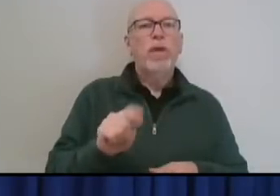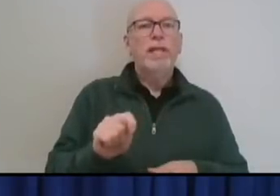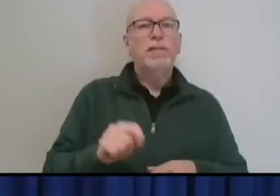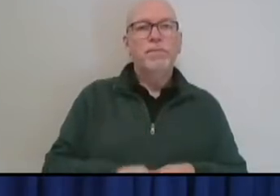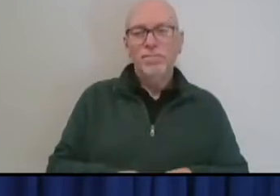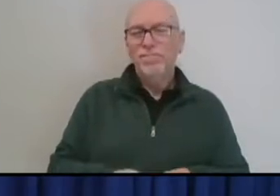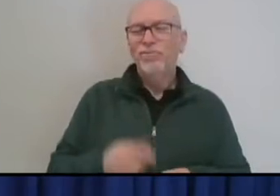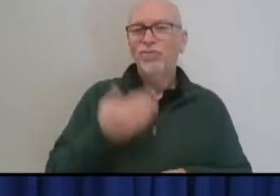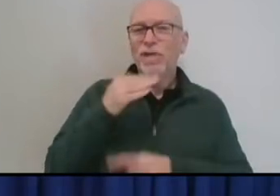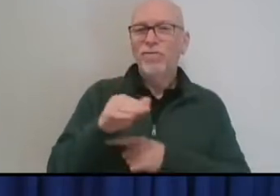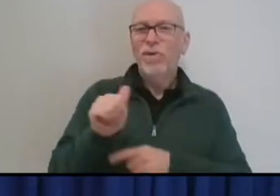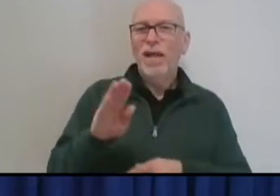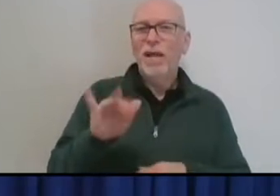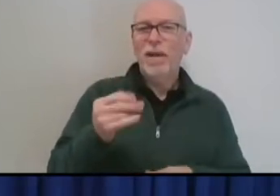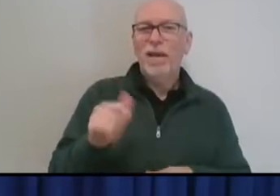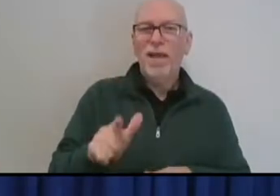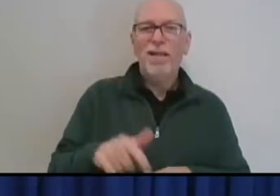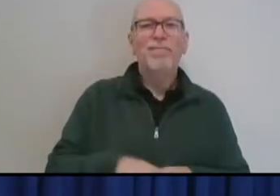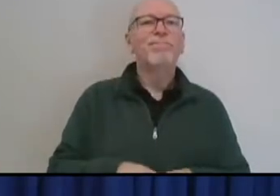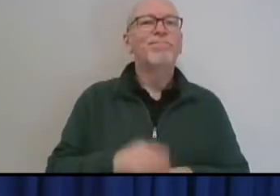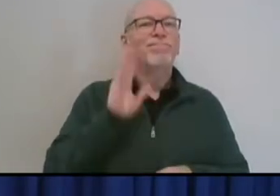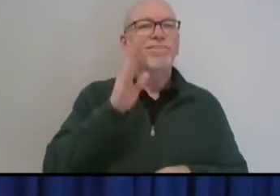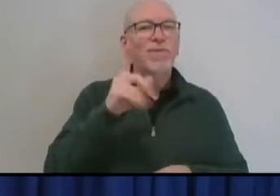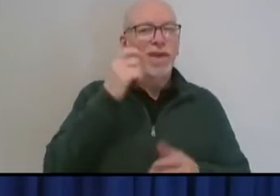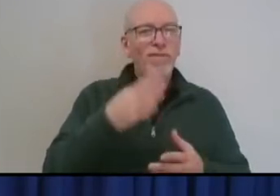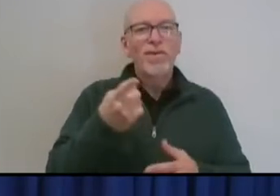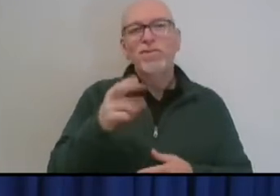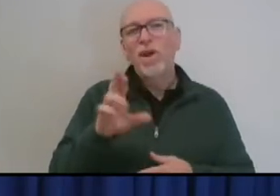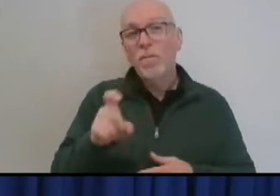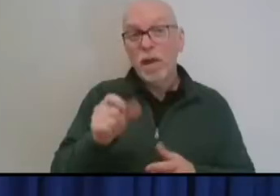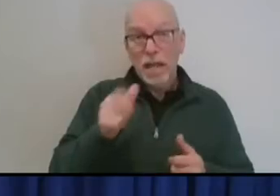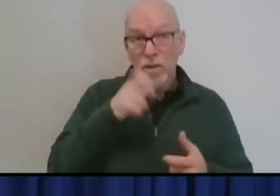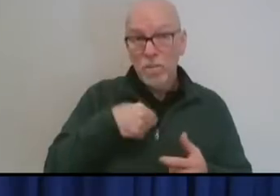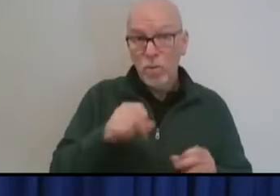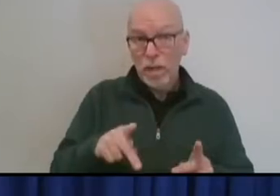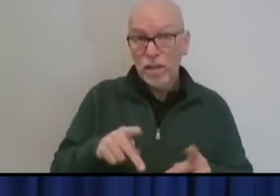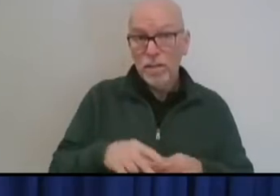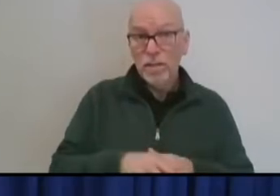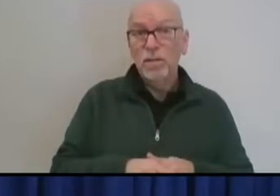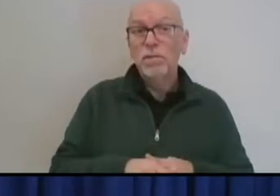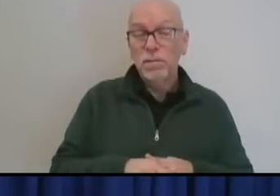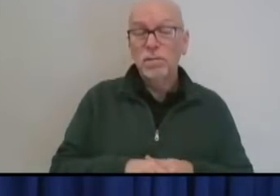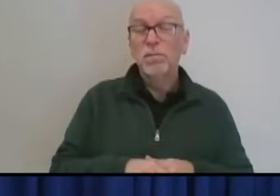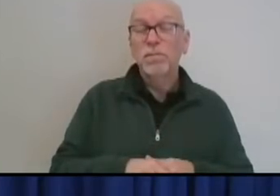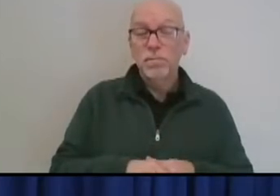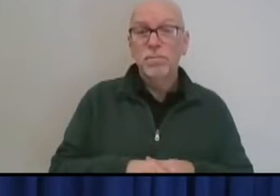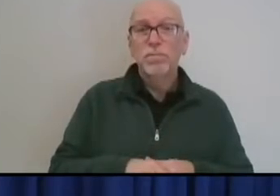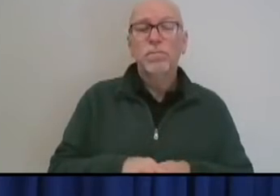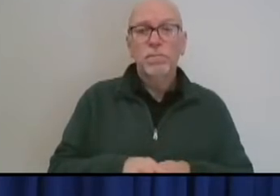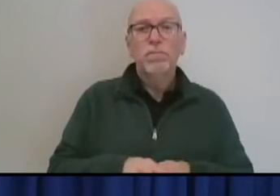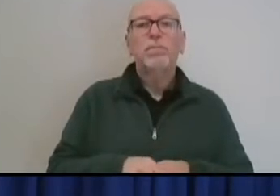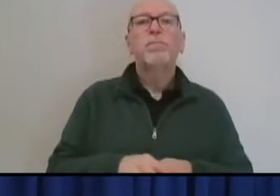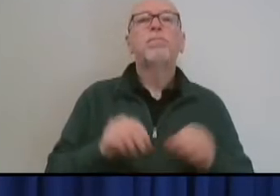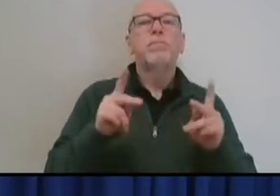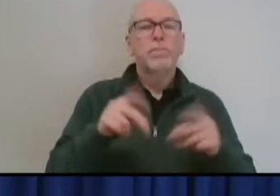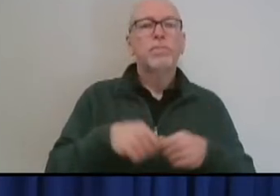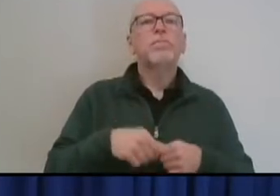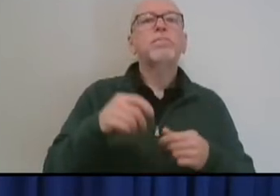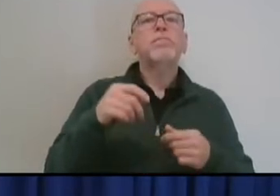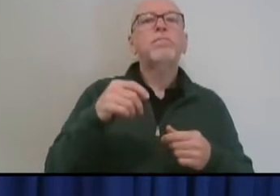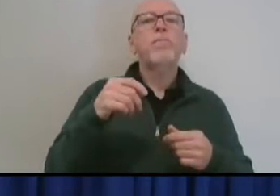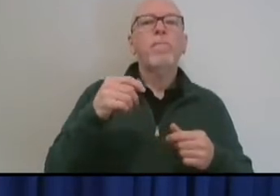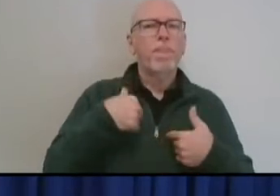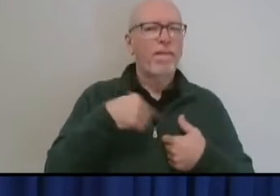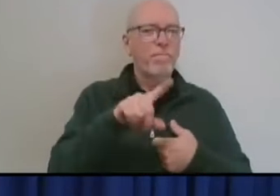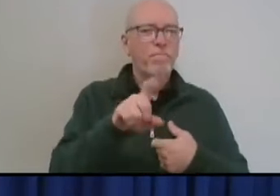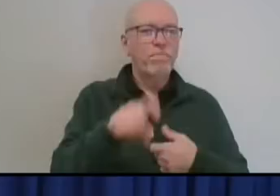Abigail. Good afternoon, Governor, Dr. Box. Can you hear me okay? Yes. Yes. Okay, good. So I have a